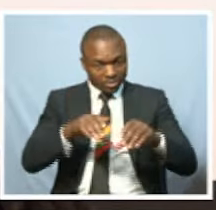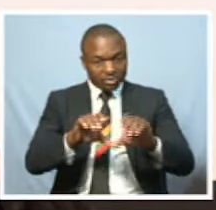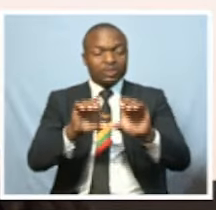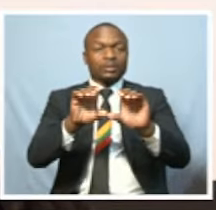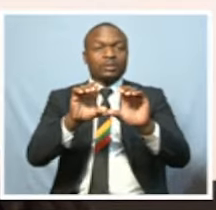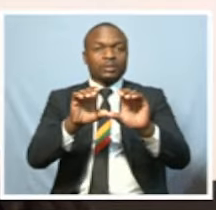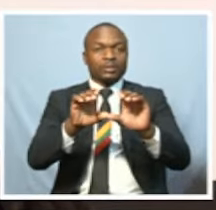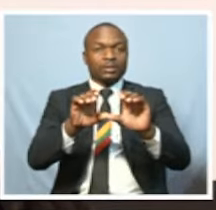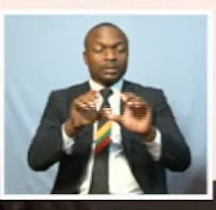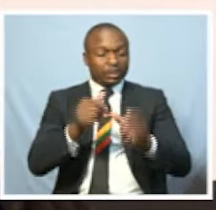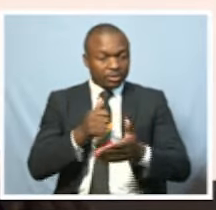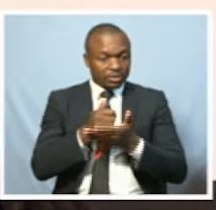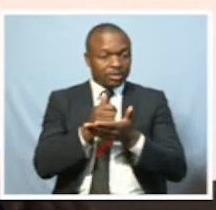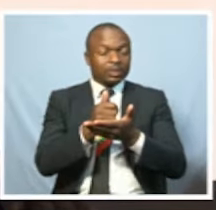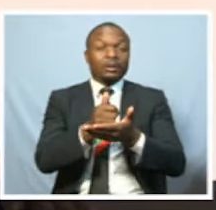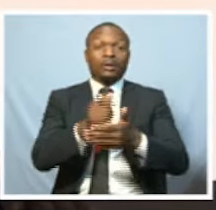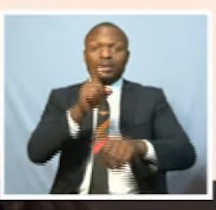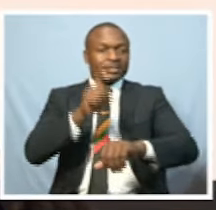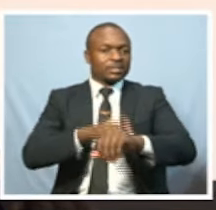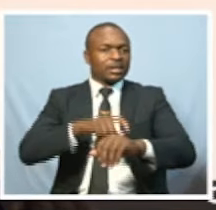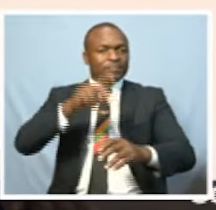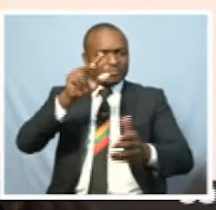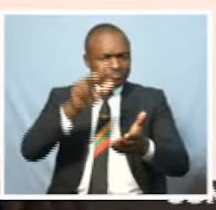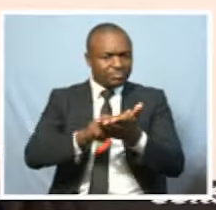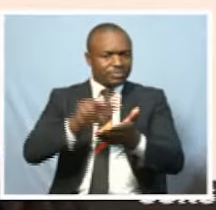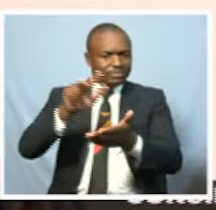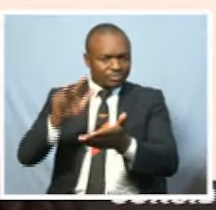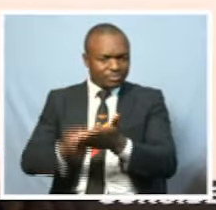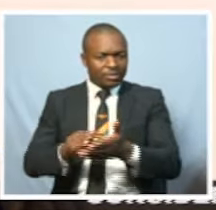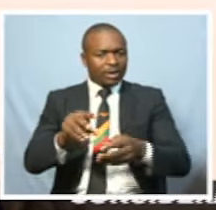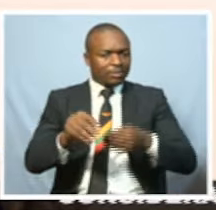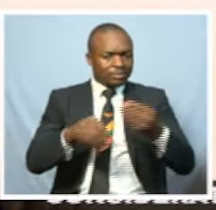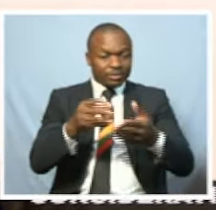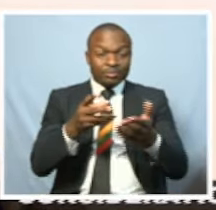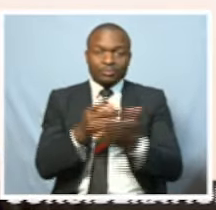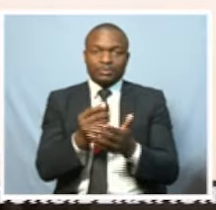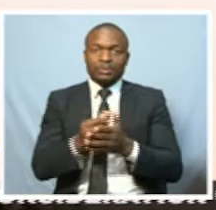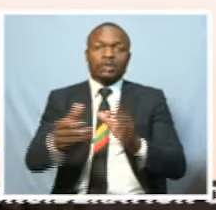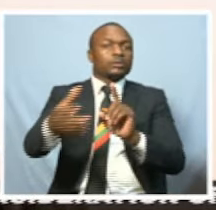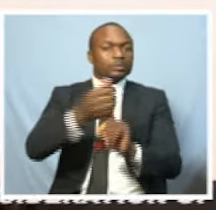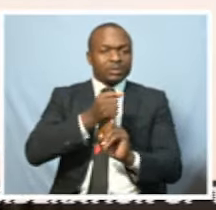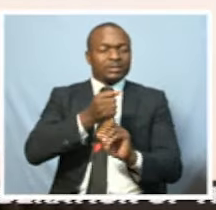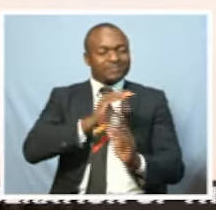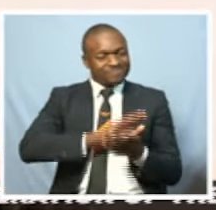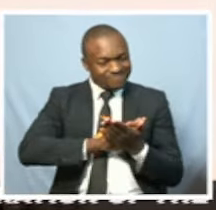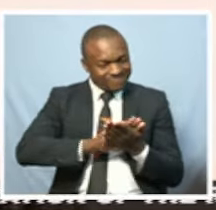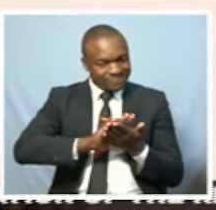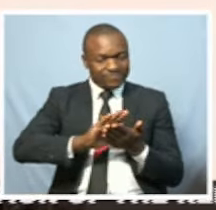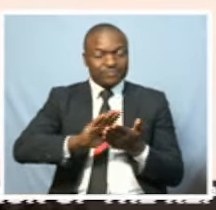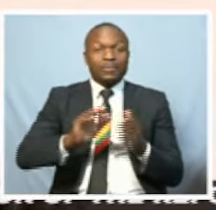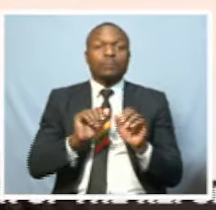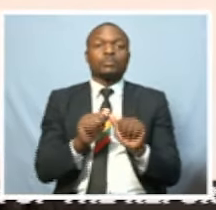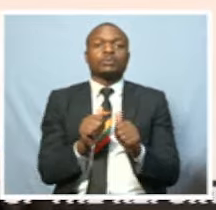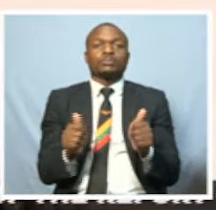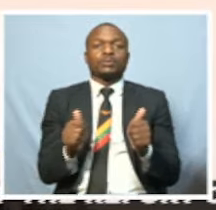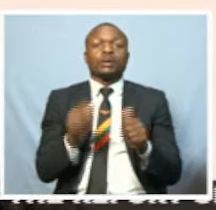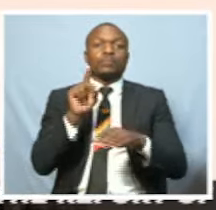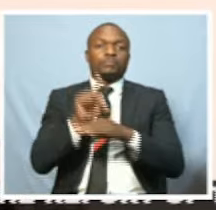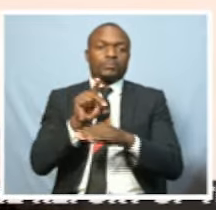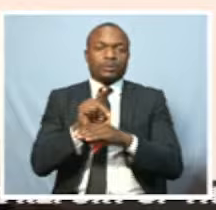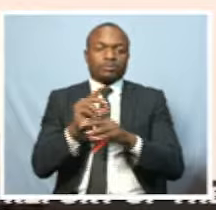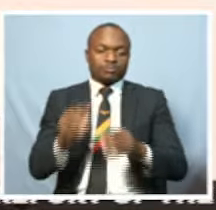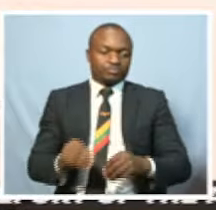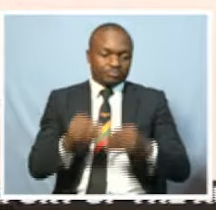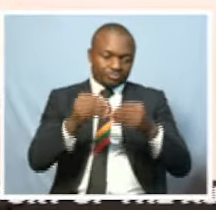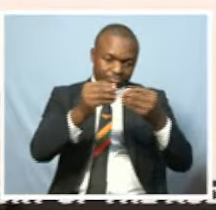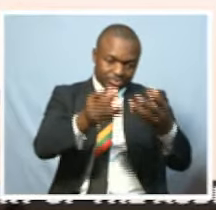continue facilitating timely approvals and spending funds to achieve efficiency and the effectiveness of project